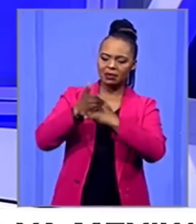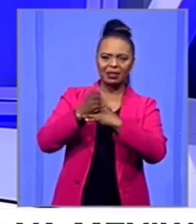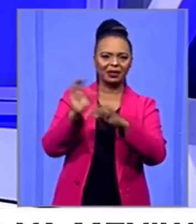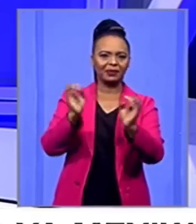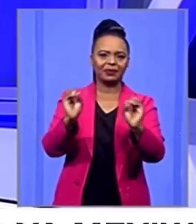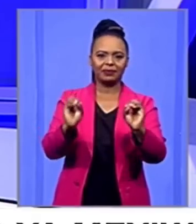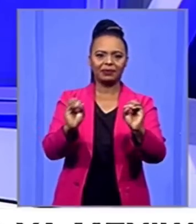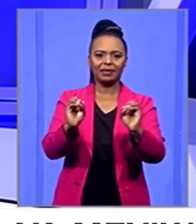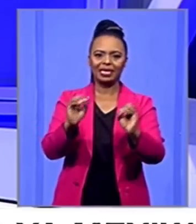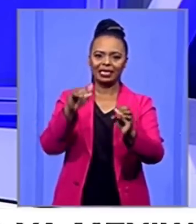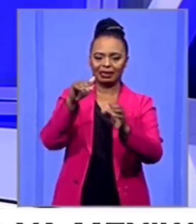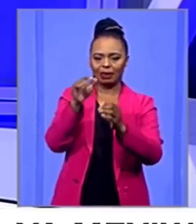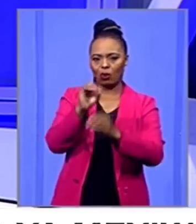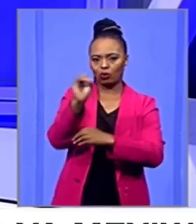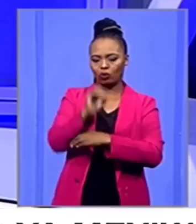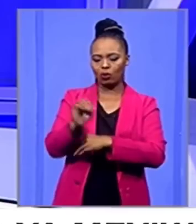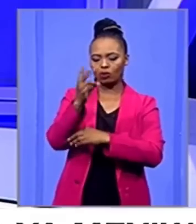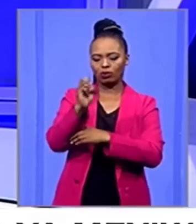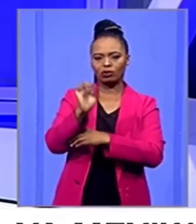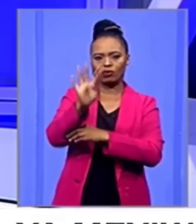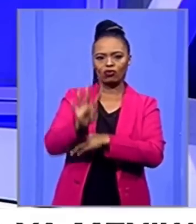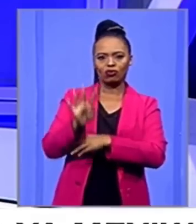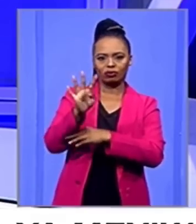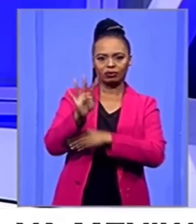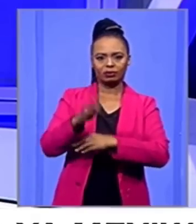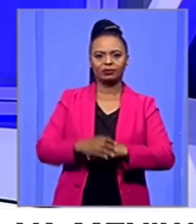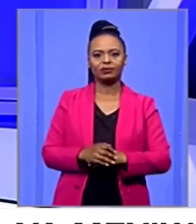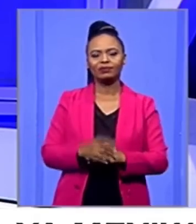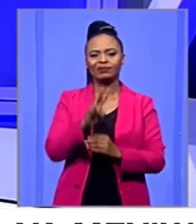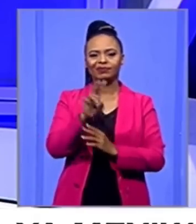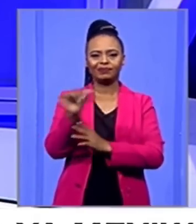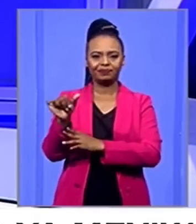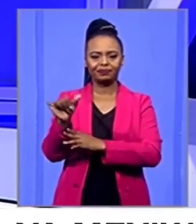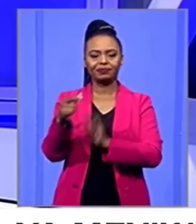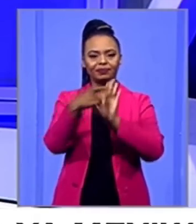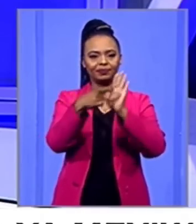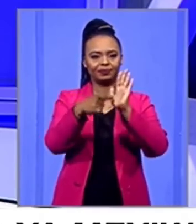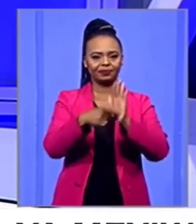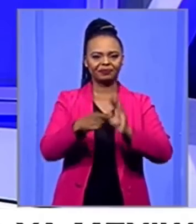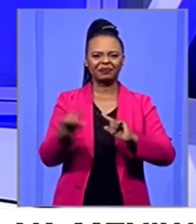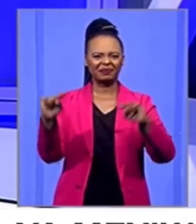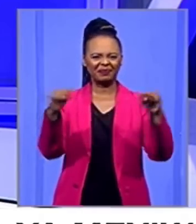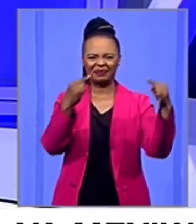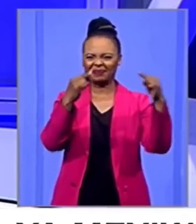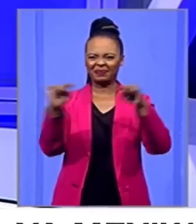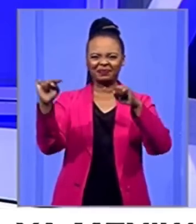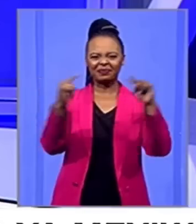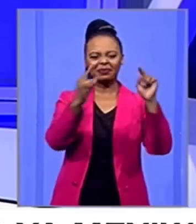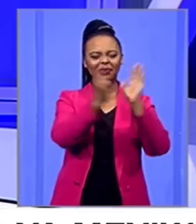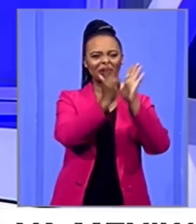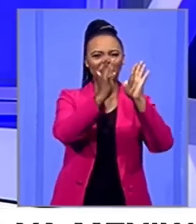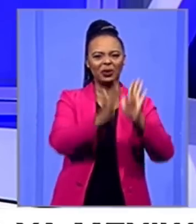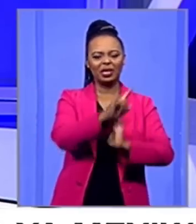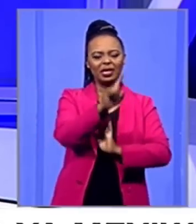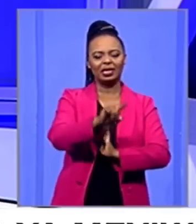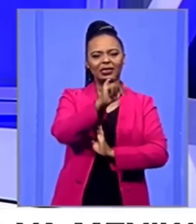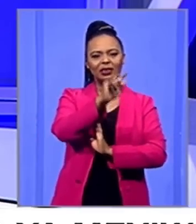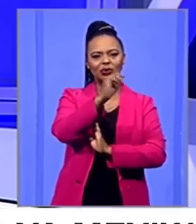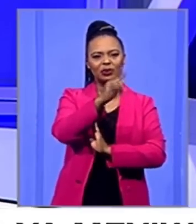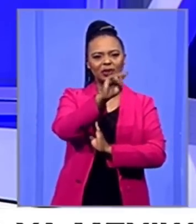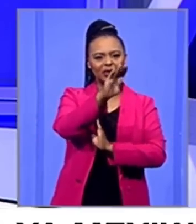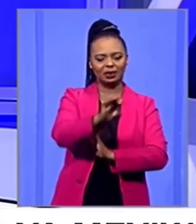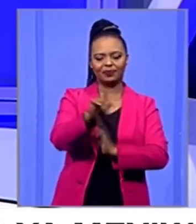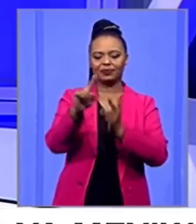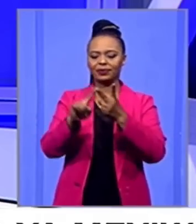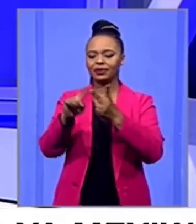ka la 26 Oktoboro 2014. Go bile le diphapano magareng ga moadvokata Zithulele Nxumalo